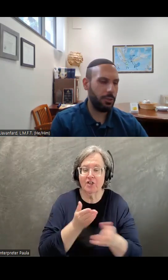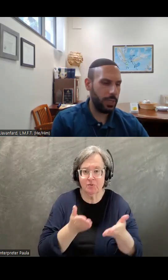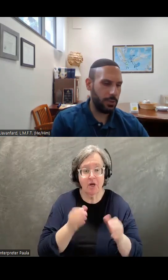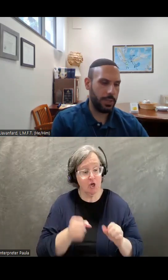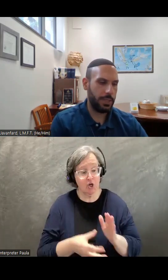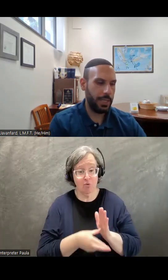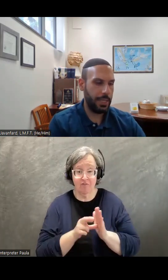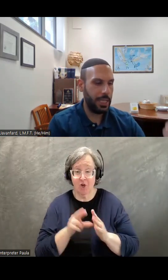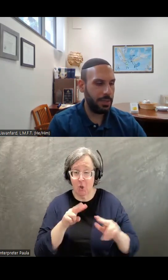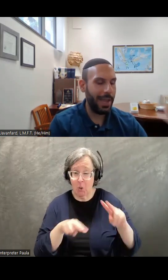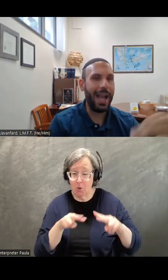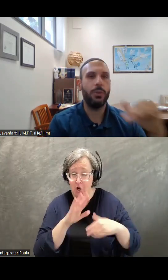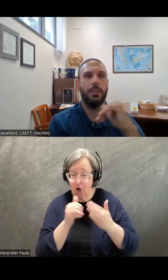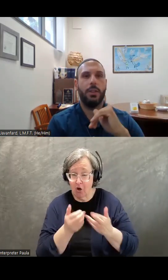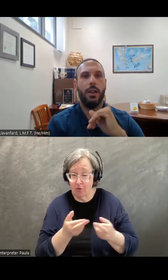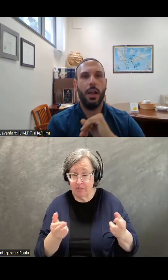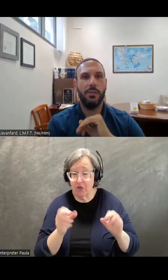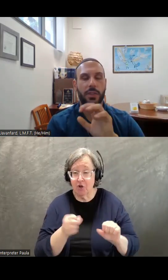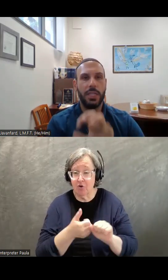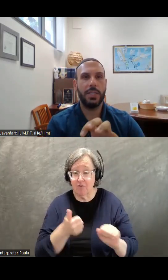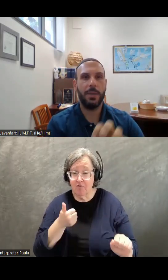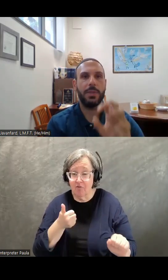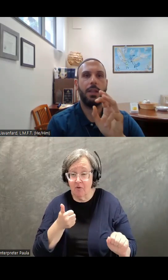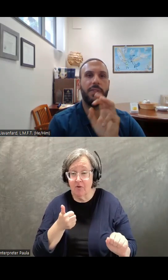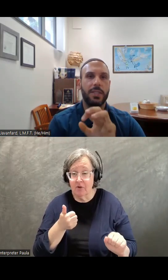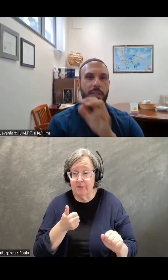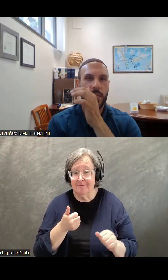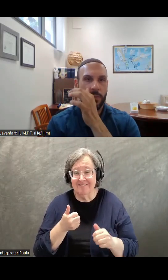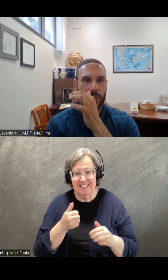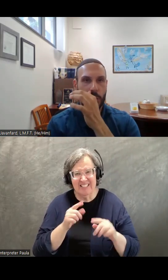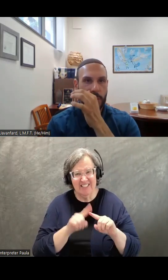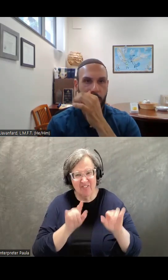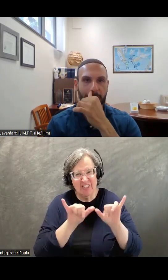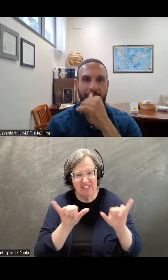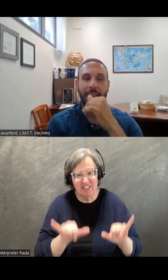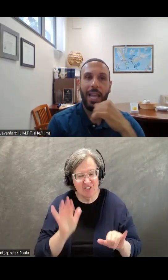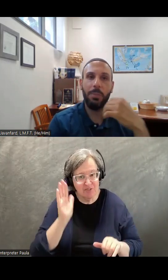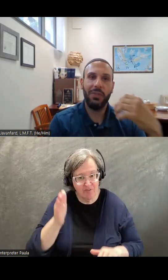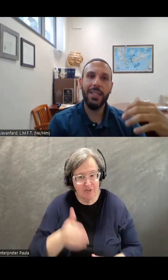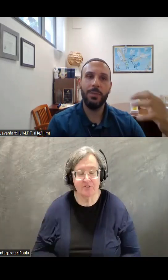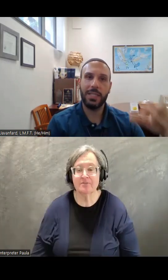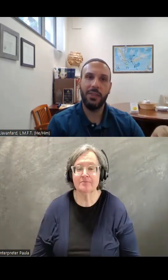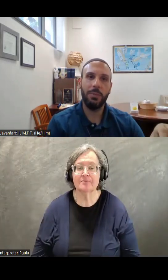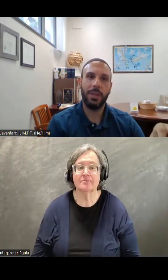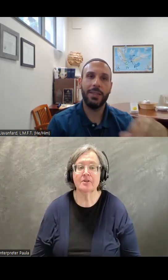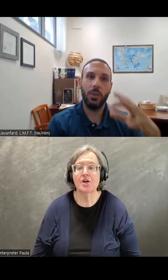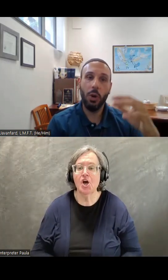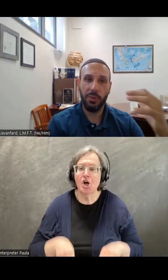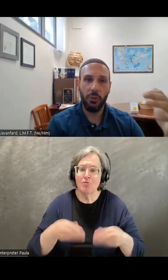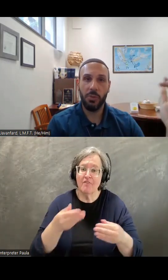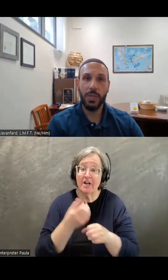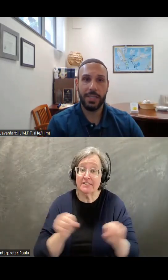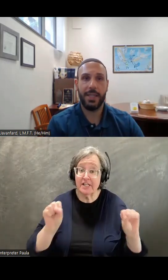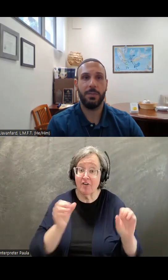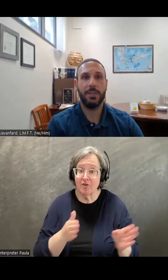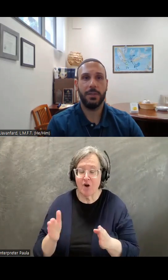look at the resources that can keep them out of these types of systems in the future as well, and provide them with safety plans or